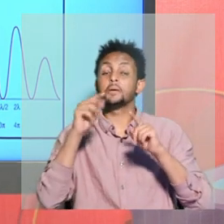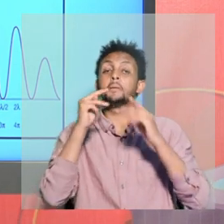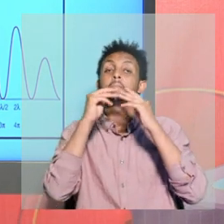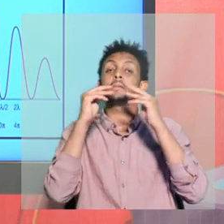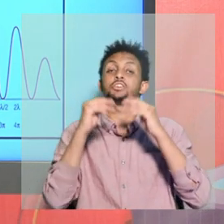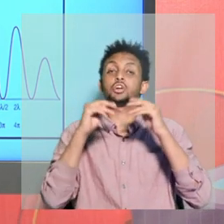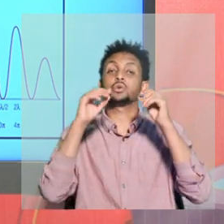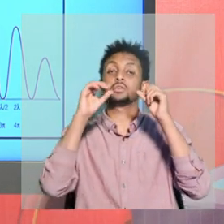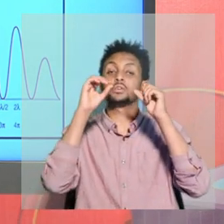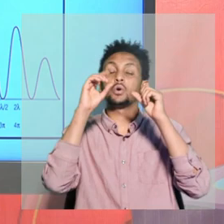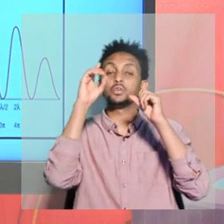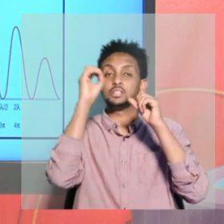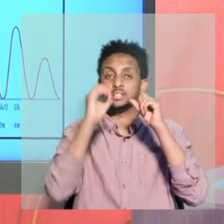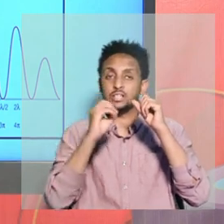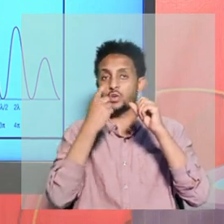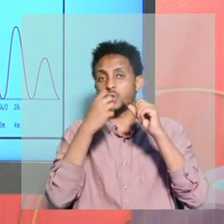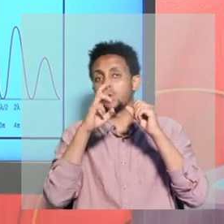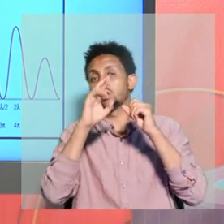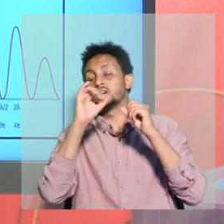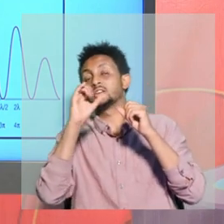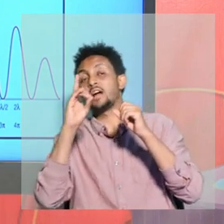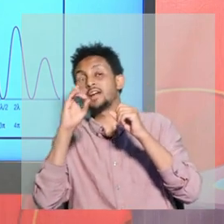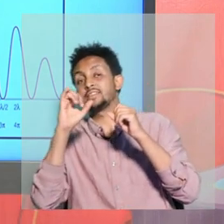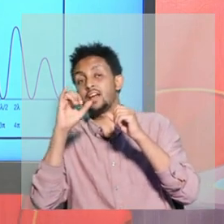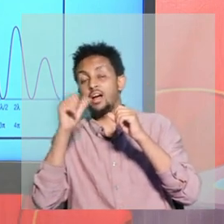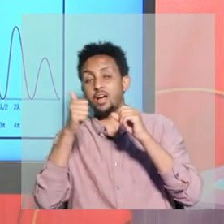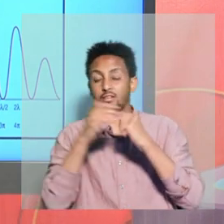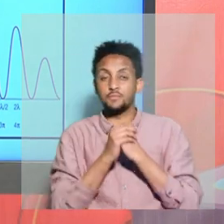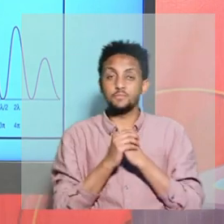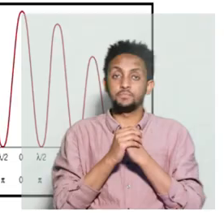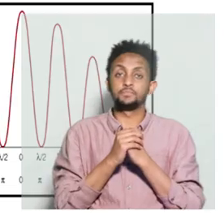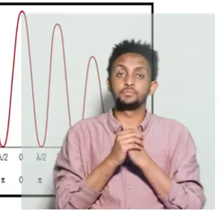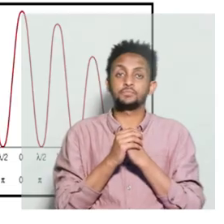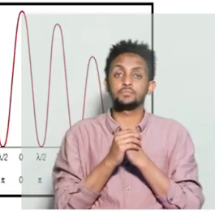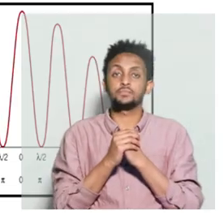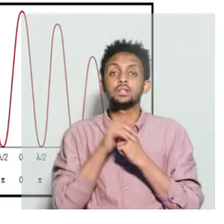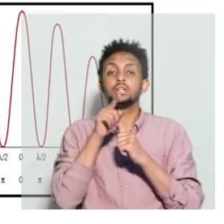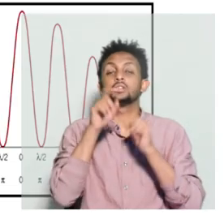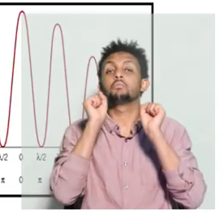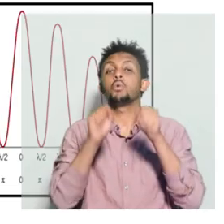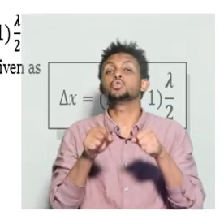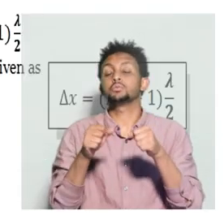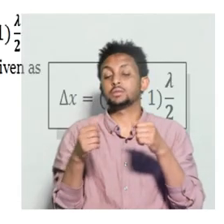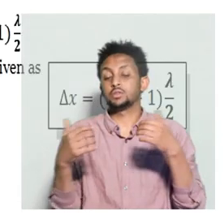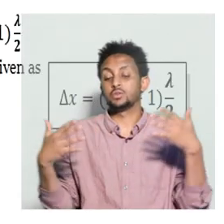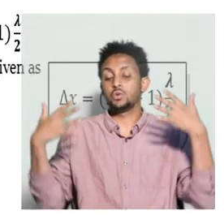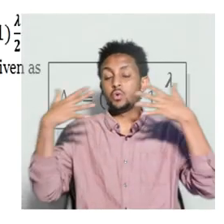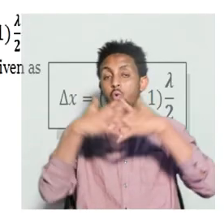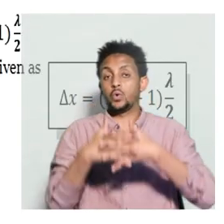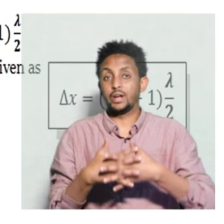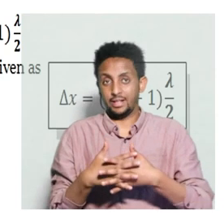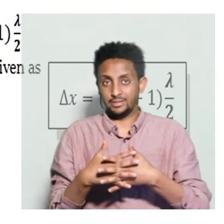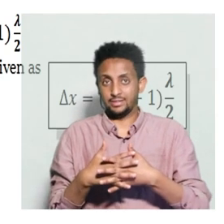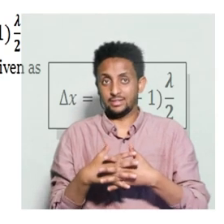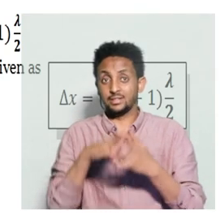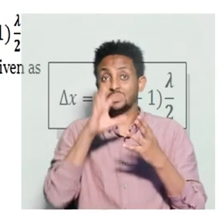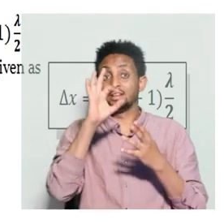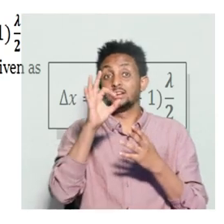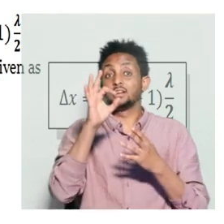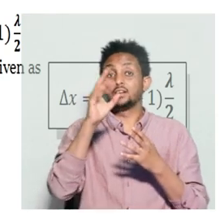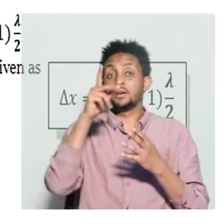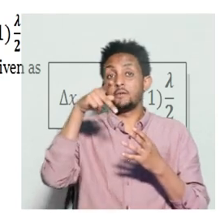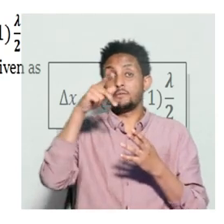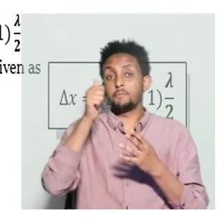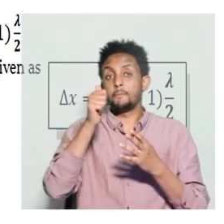in degree or radian. This is known to be phase difference and path difference. It's possible to correlate phase difference and